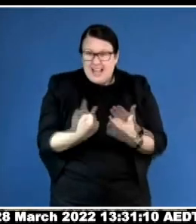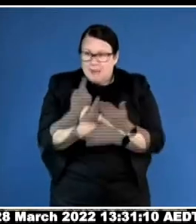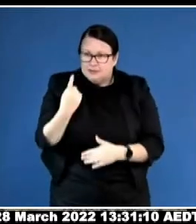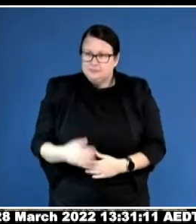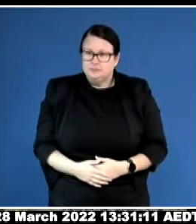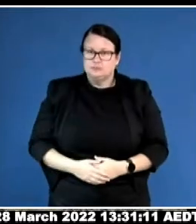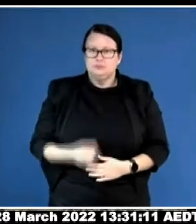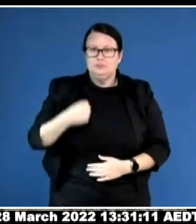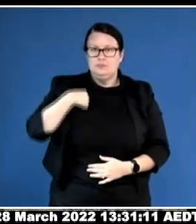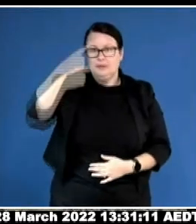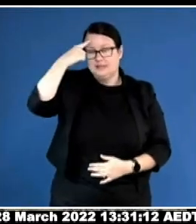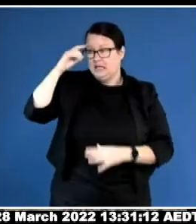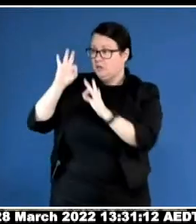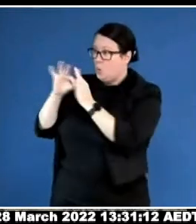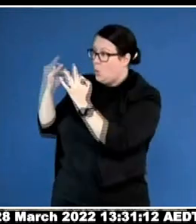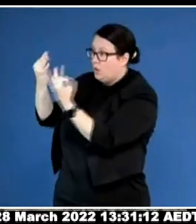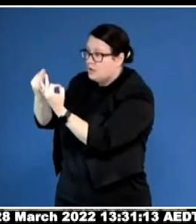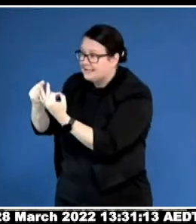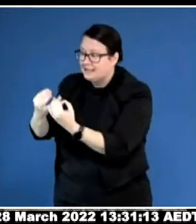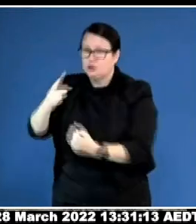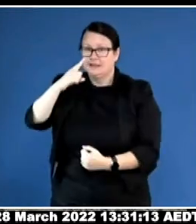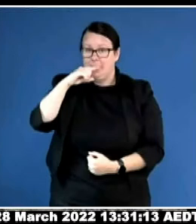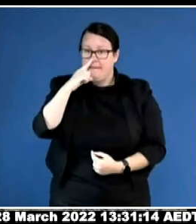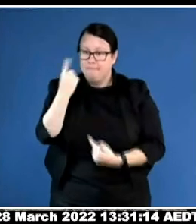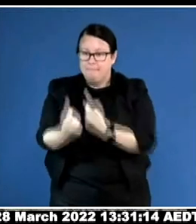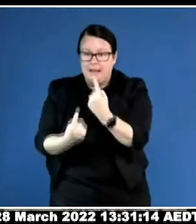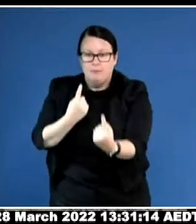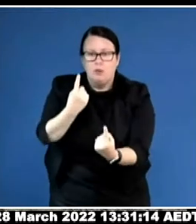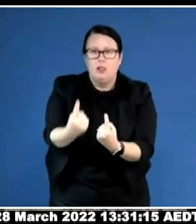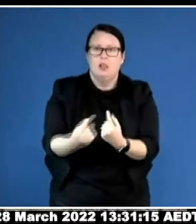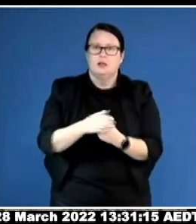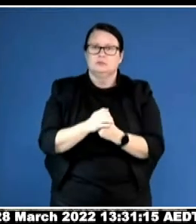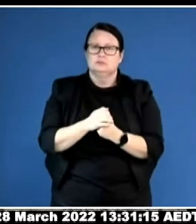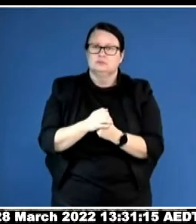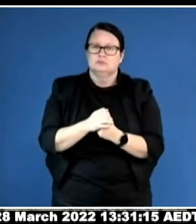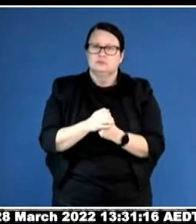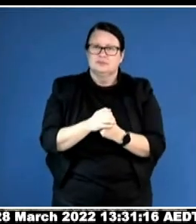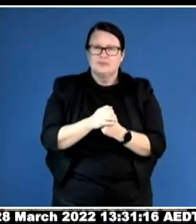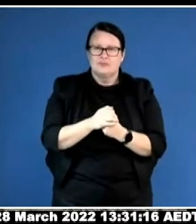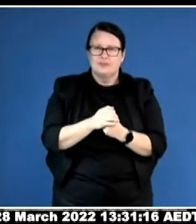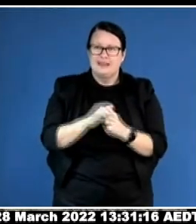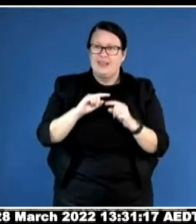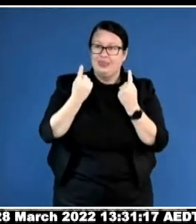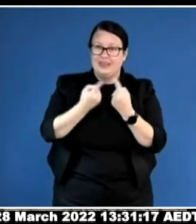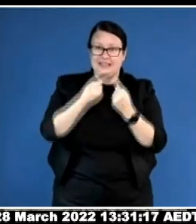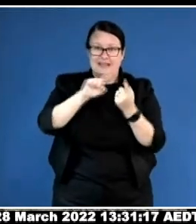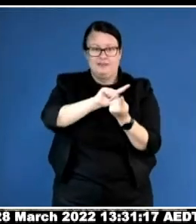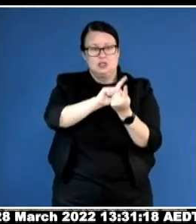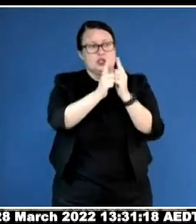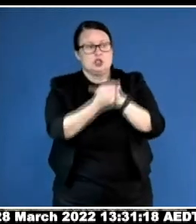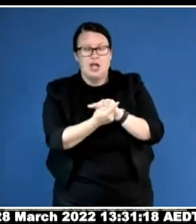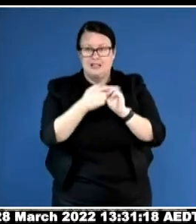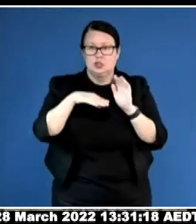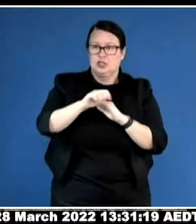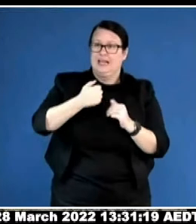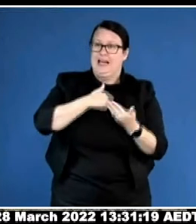organisations, I'm seeing individuals who have, you know, it is getting louder, things have shifted within our community,